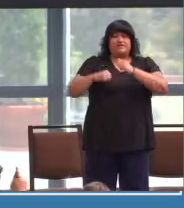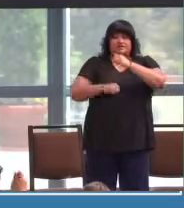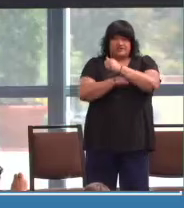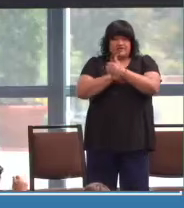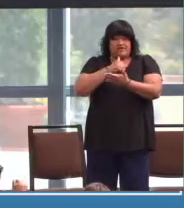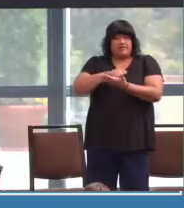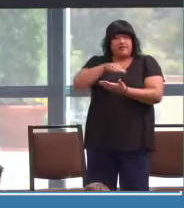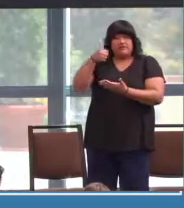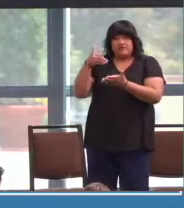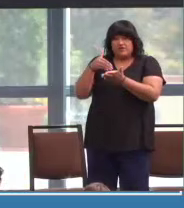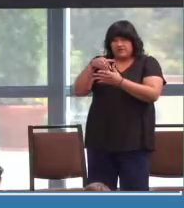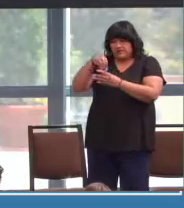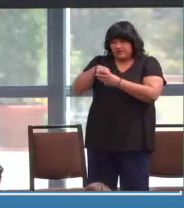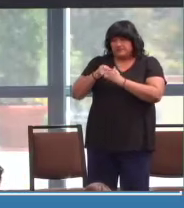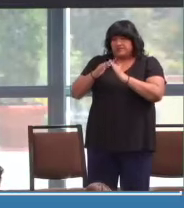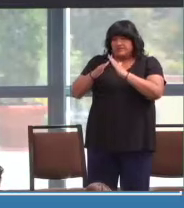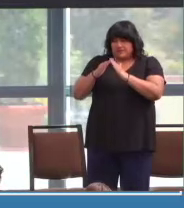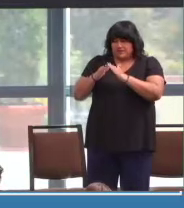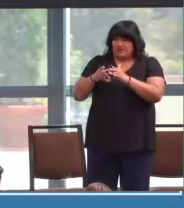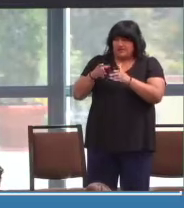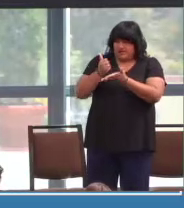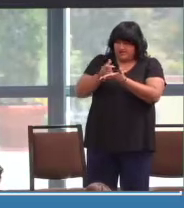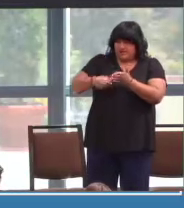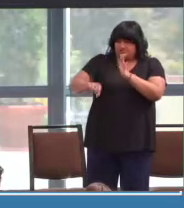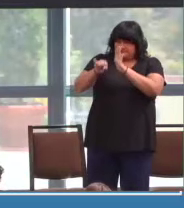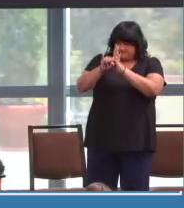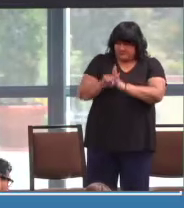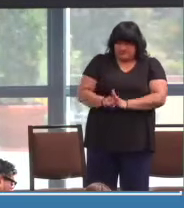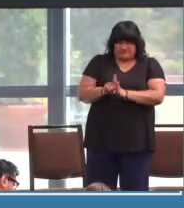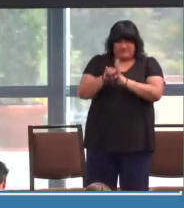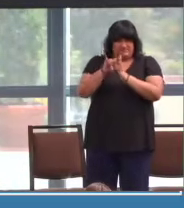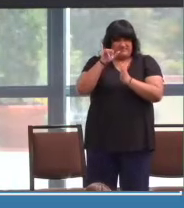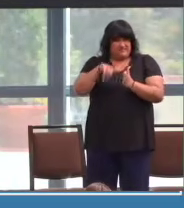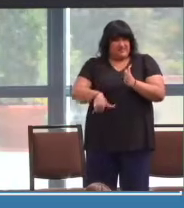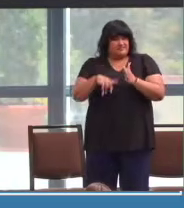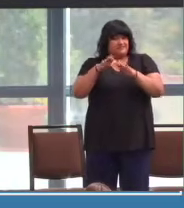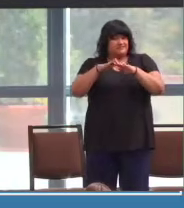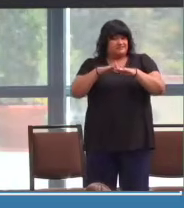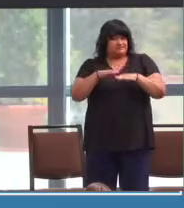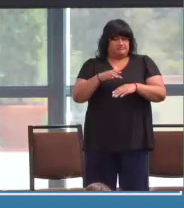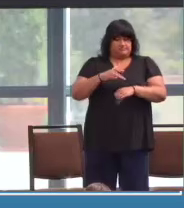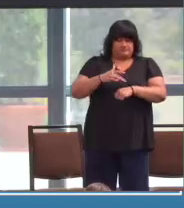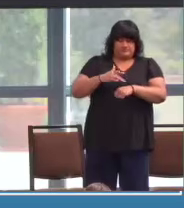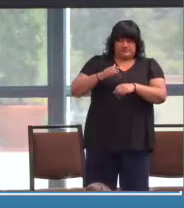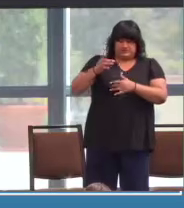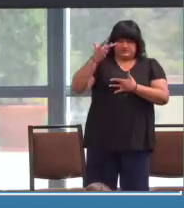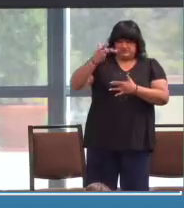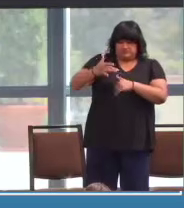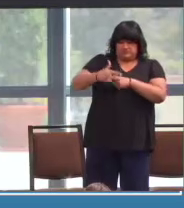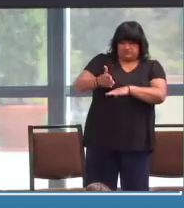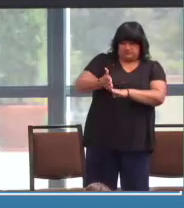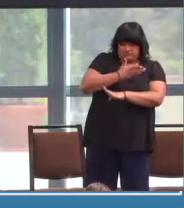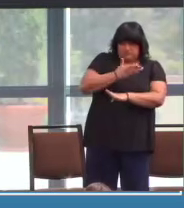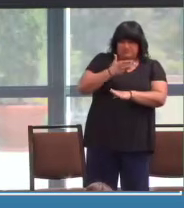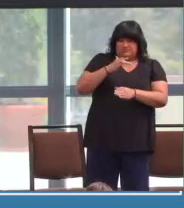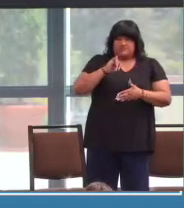other doctors in the community identify and diagnose Sjogren's disease earlier. And it's my understanding that there's a lot of interest in Sjogren's disease here.